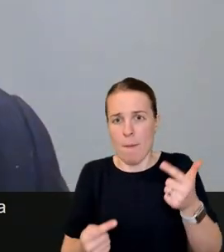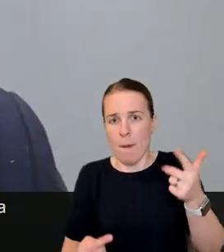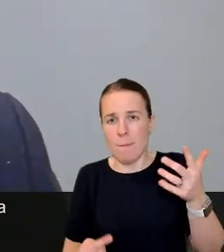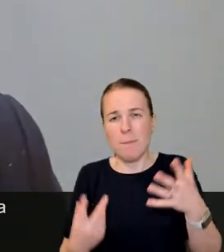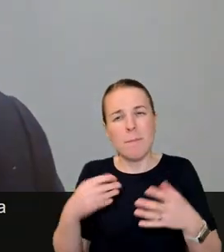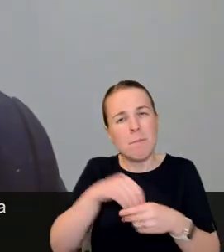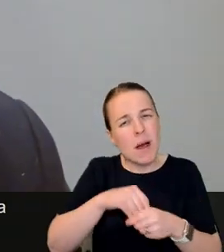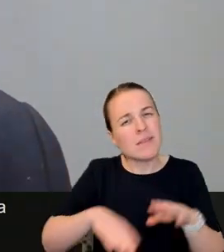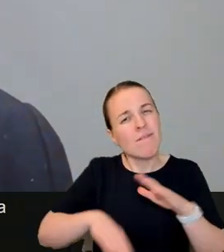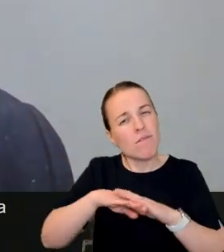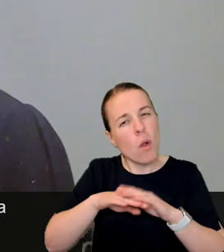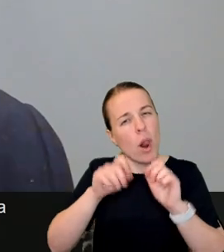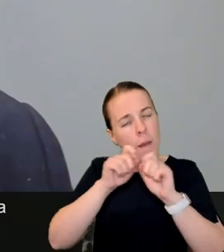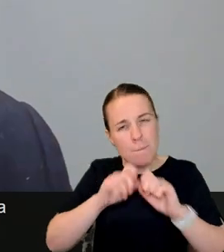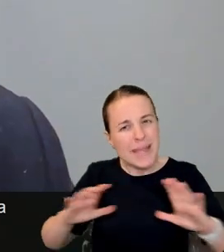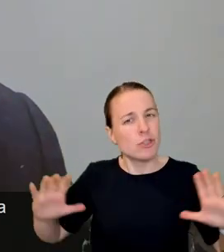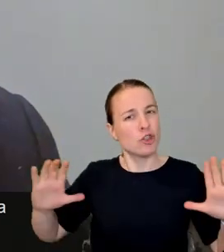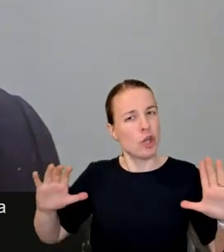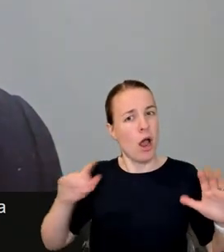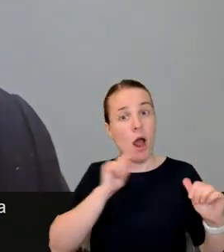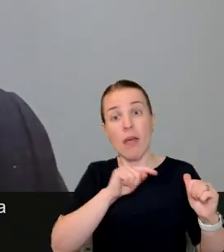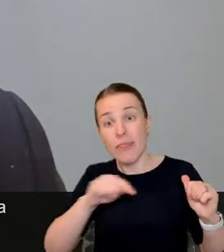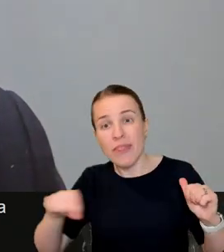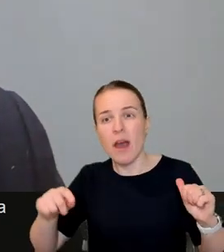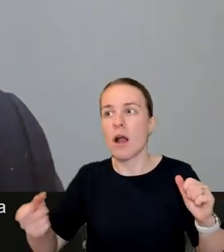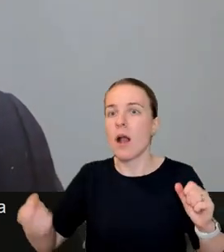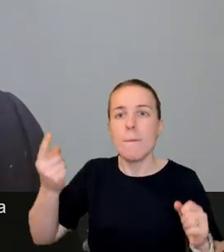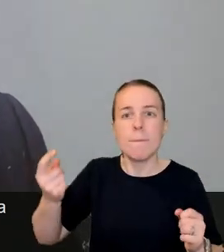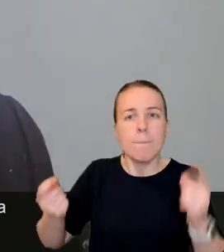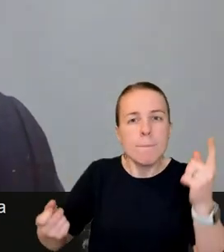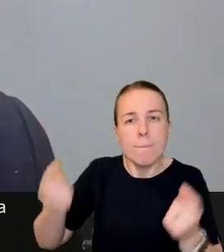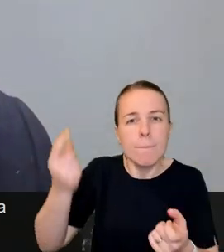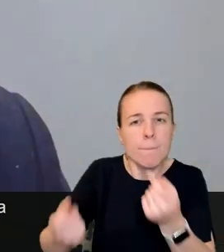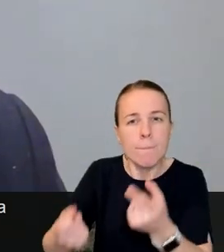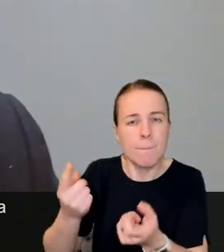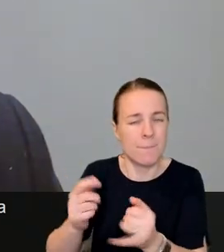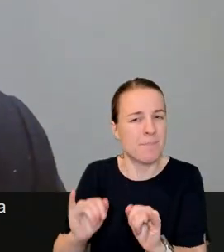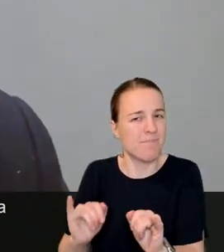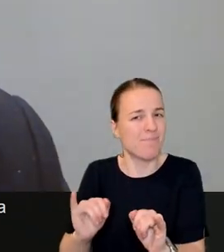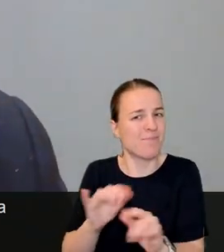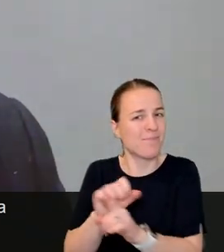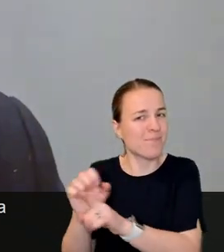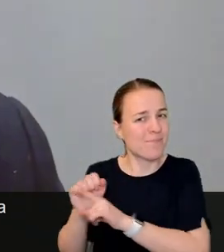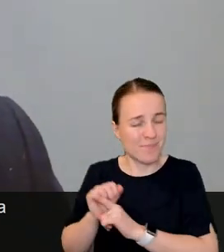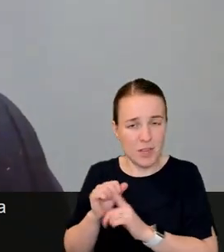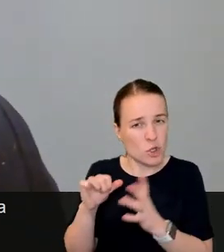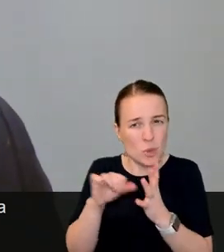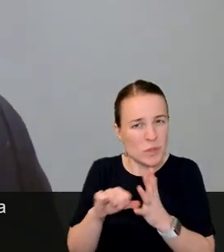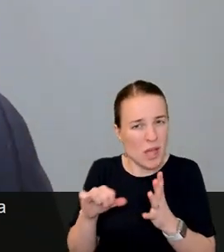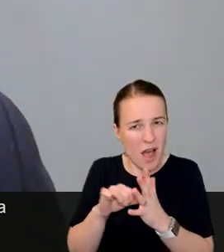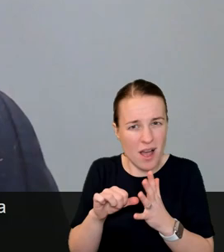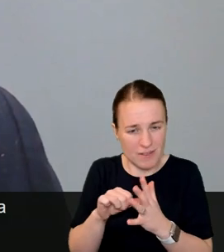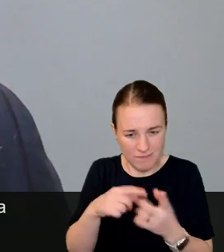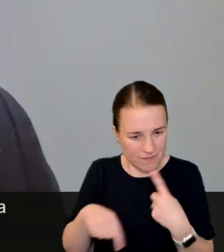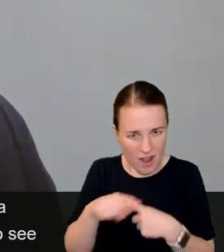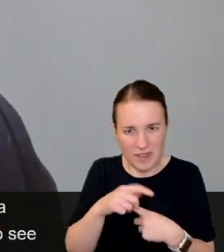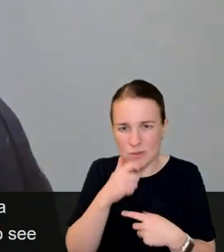picture of things that have been coming out. And it is really hard to see how we